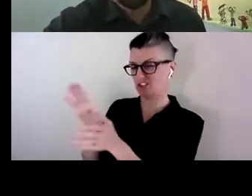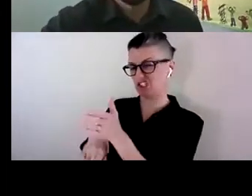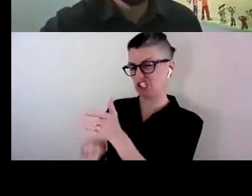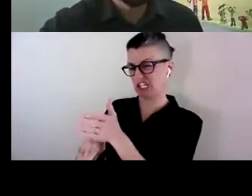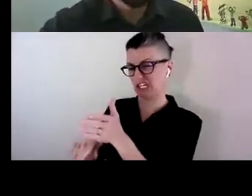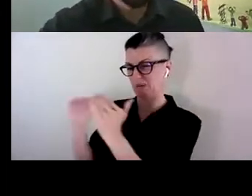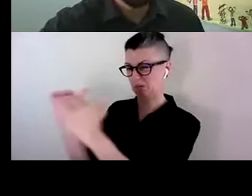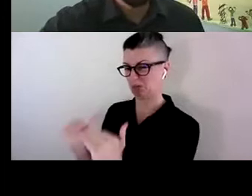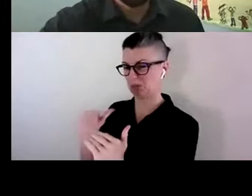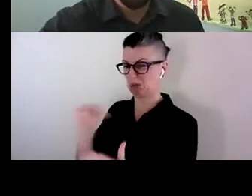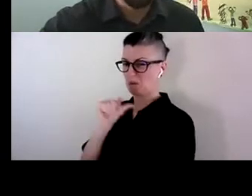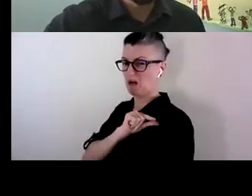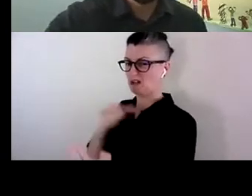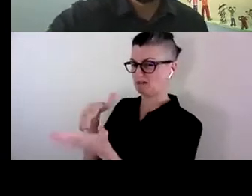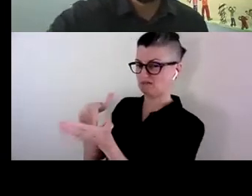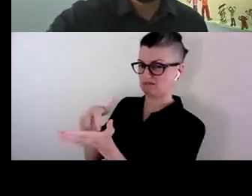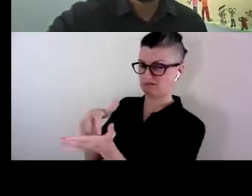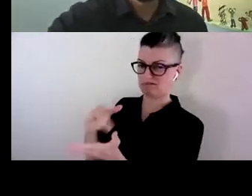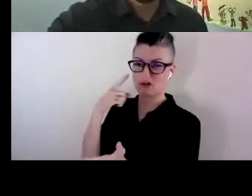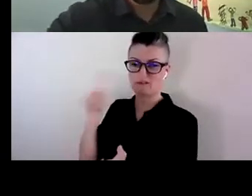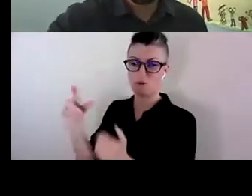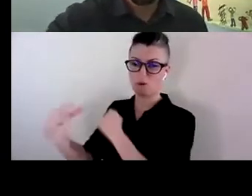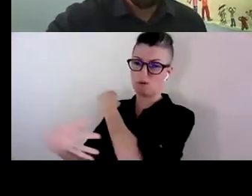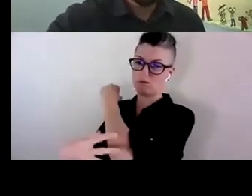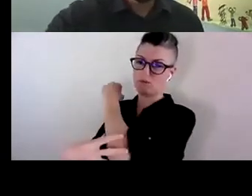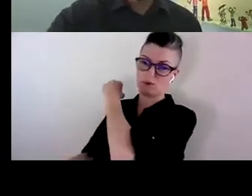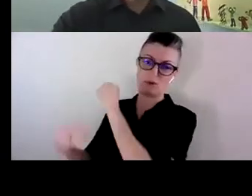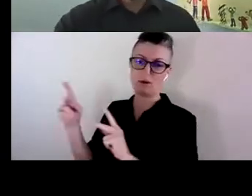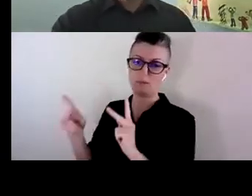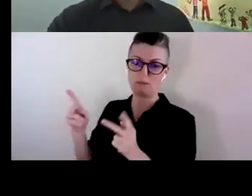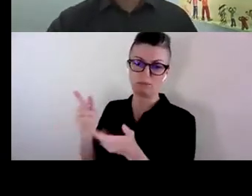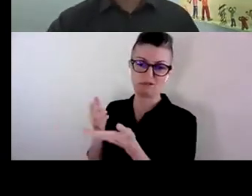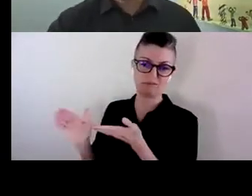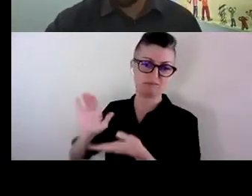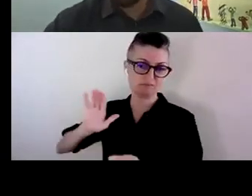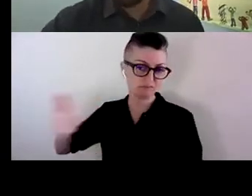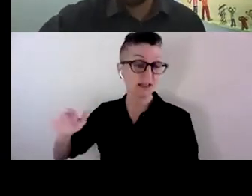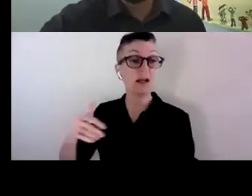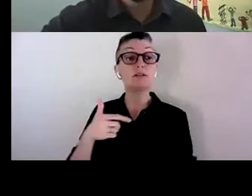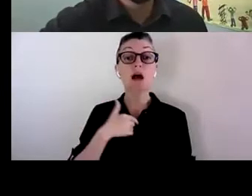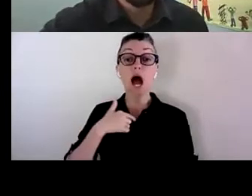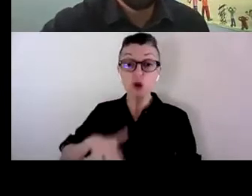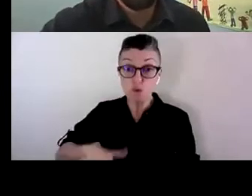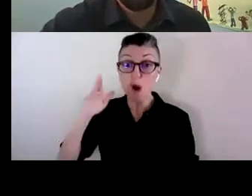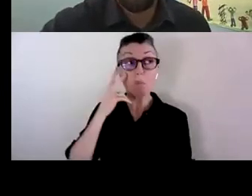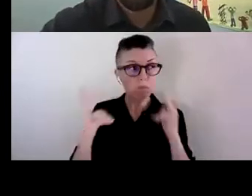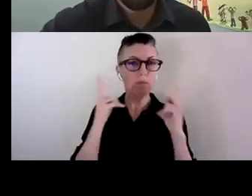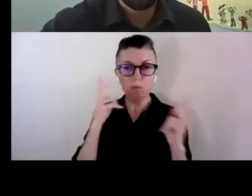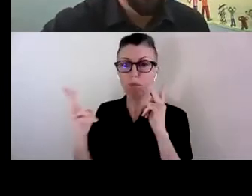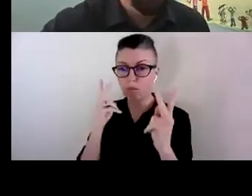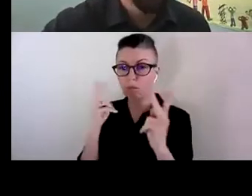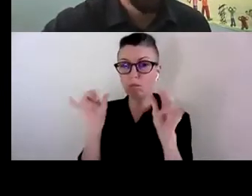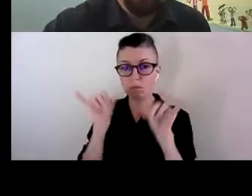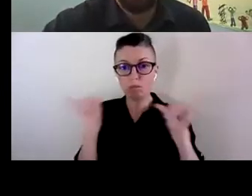poor quality, and only for the poor. I grew up in a context surrounded by many relatives and friends